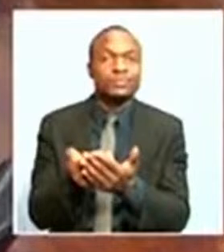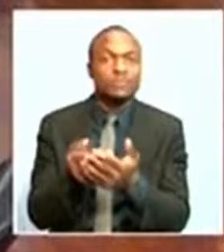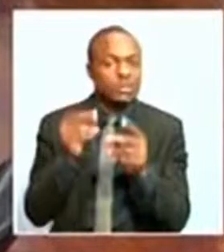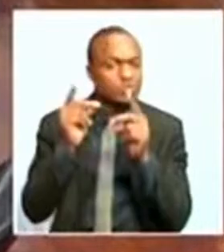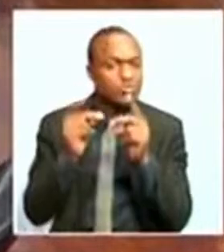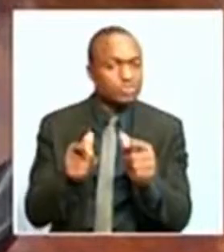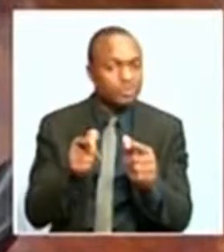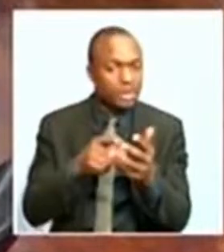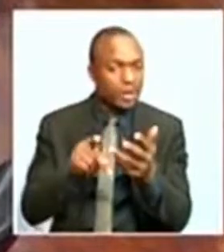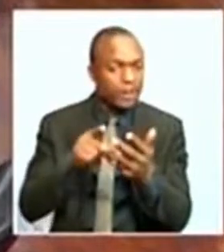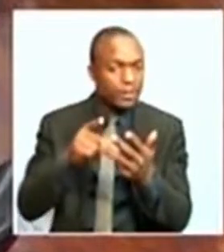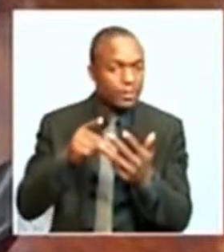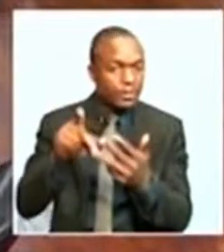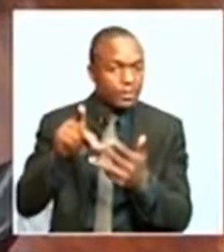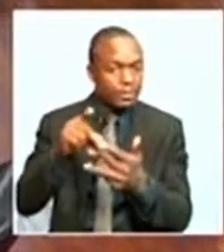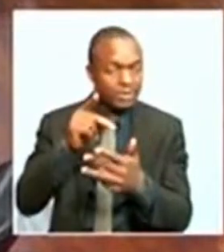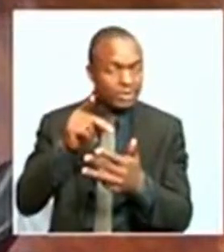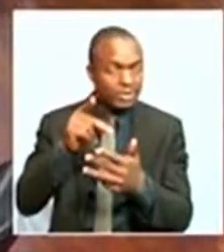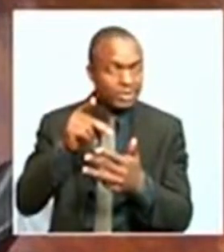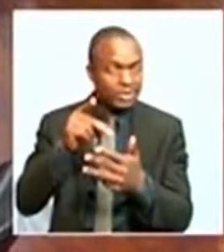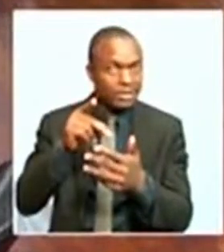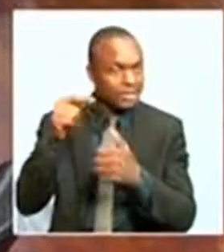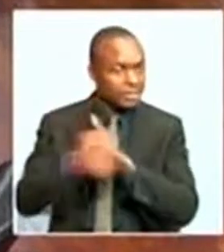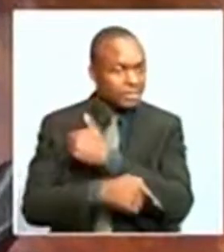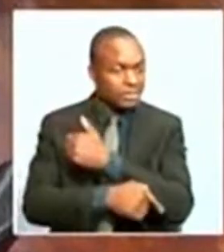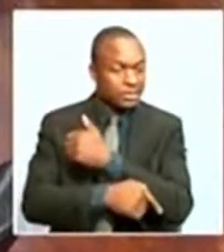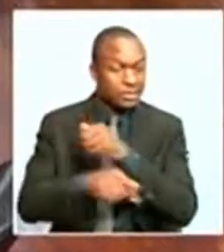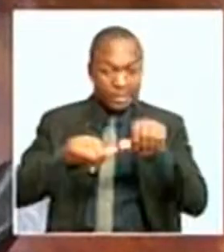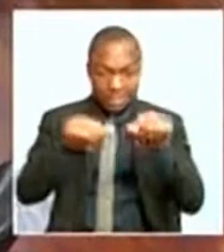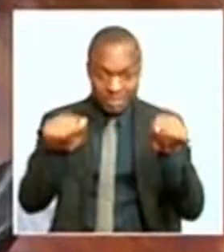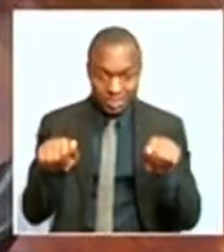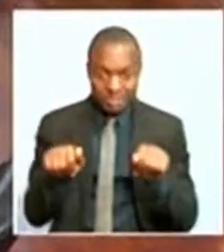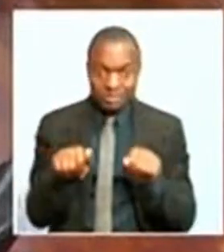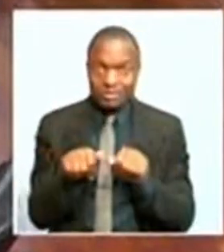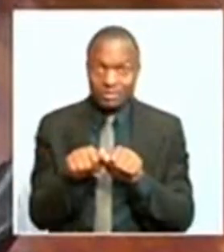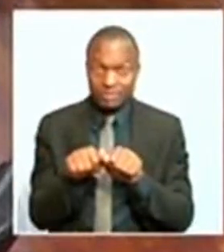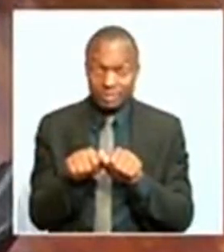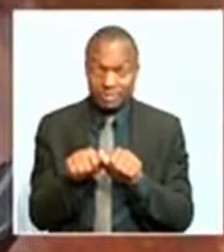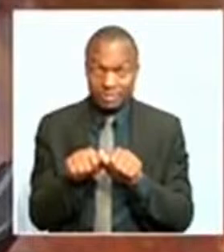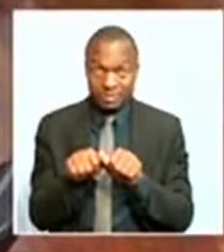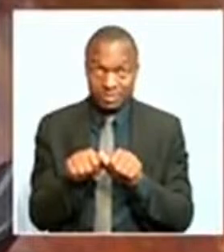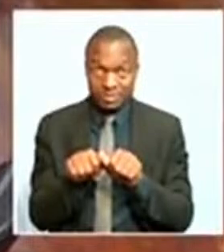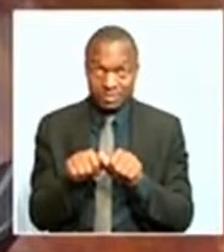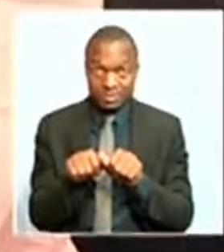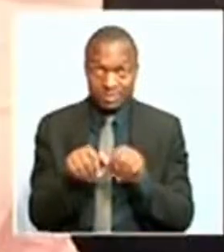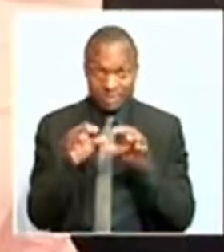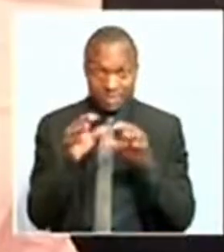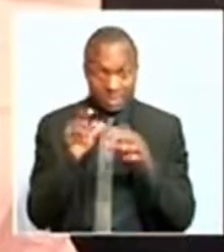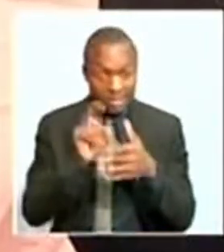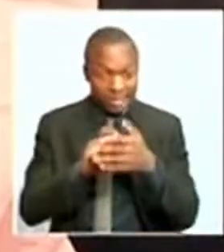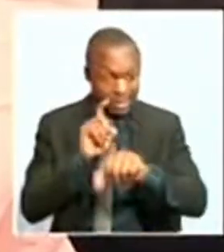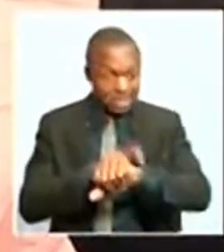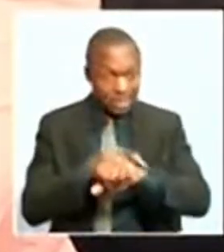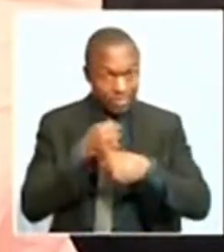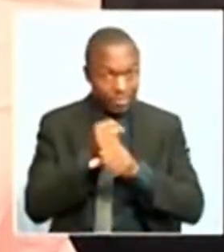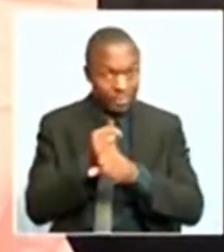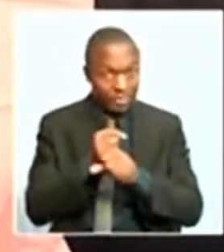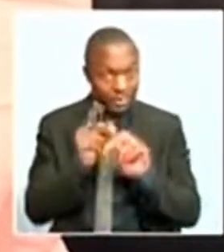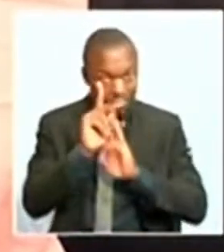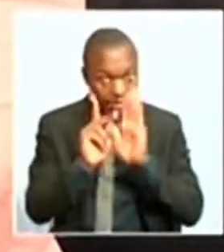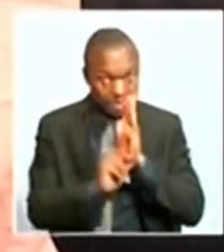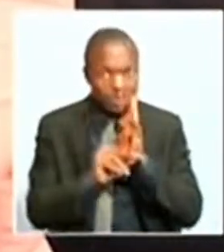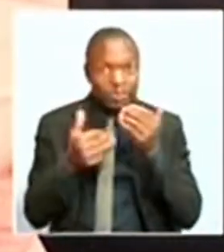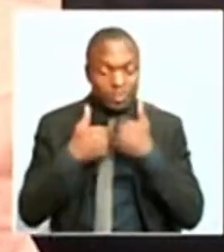population in remote areas, so when we are coming up with the ARC policy, we do come up with an implementation plan that has to